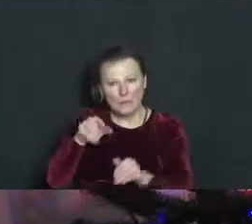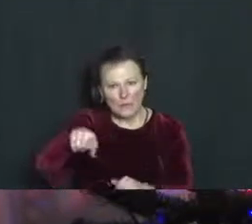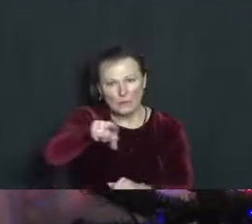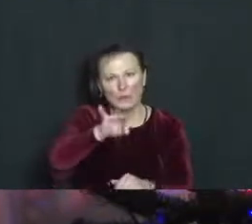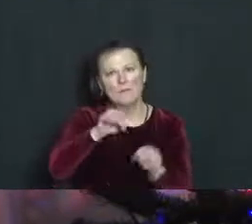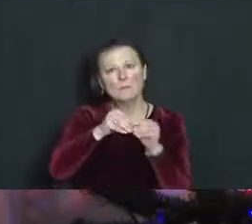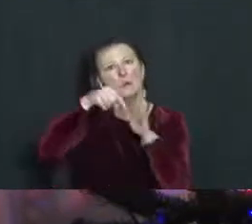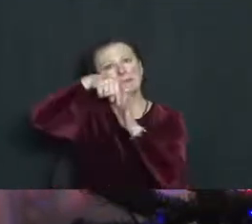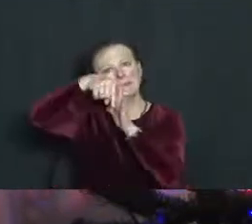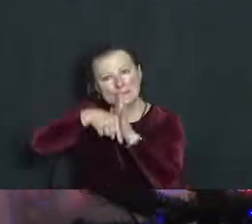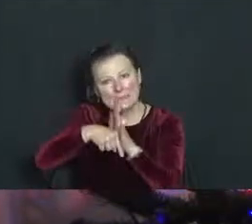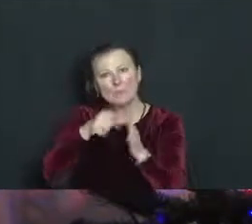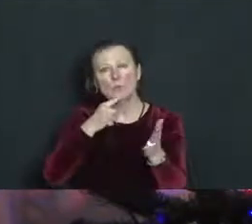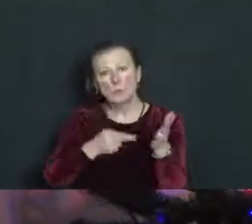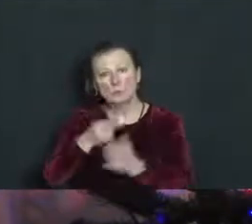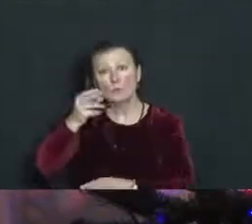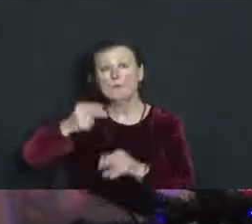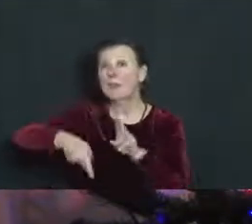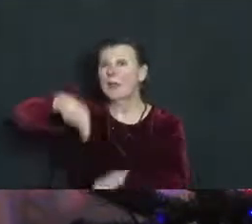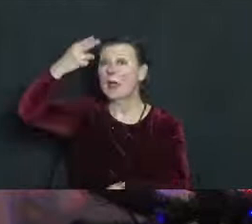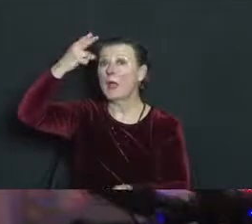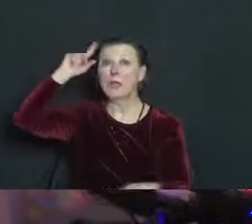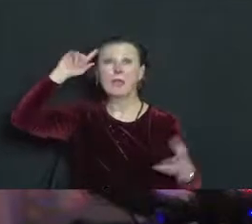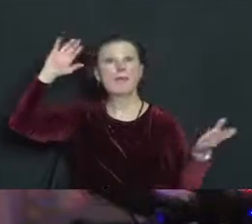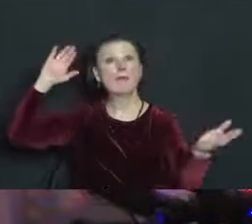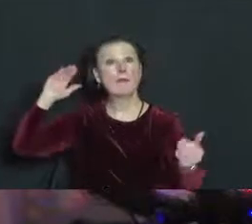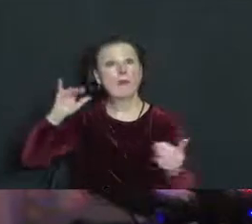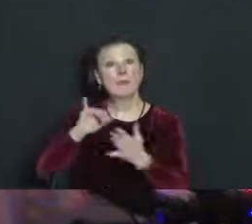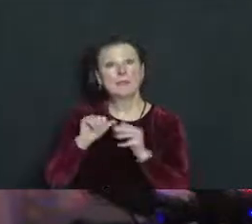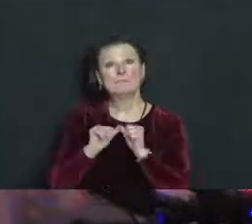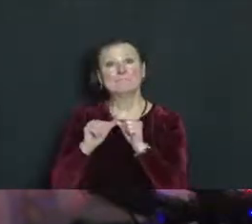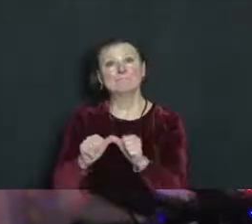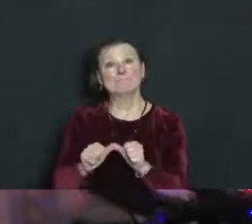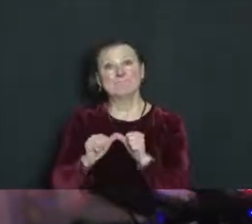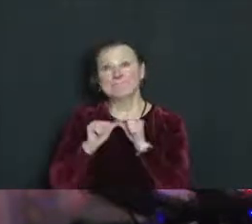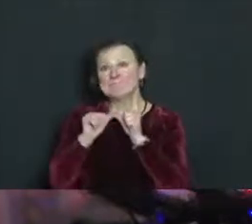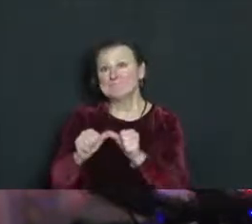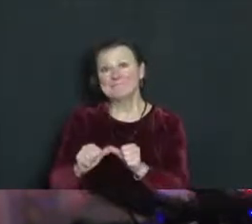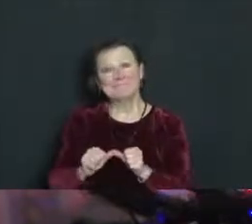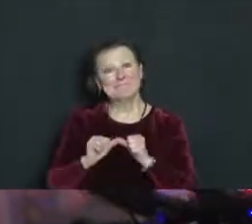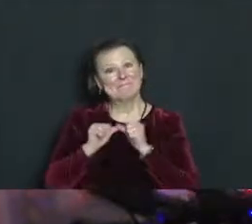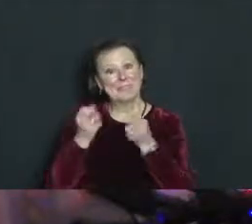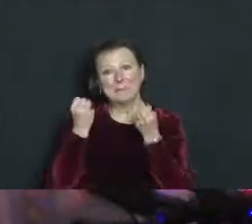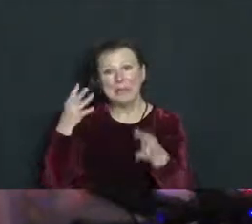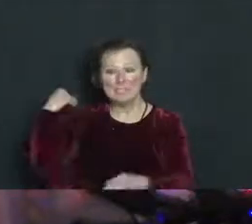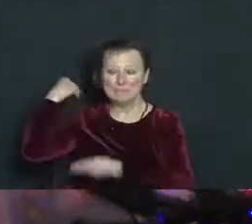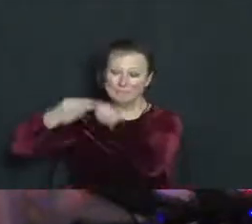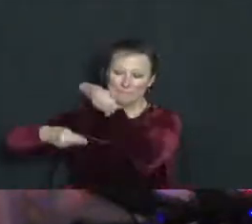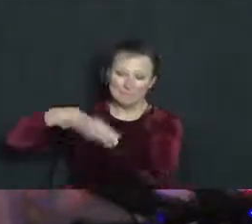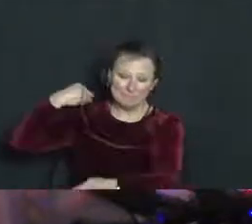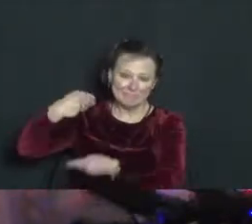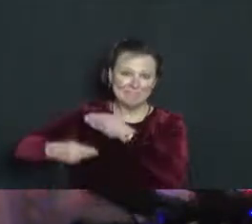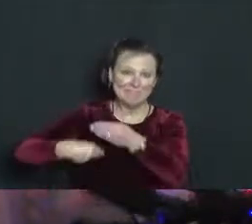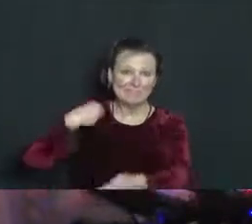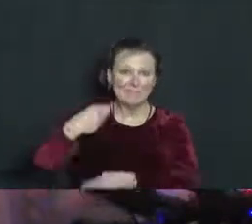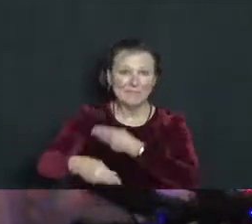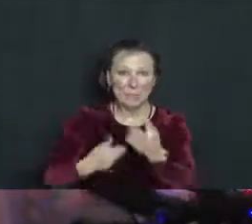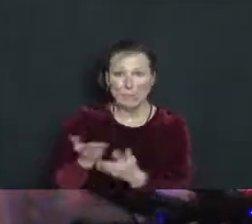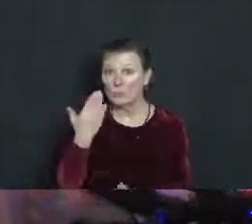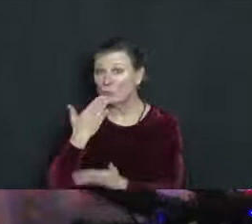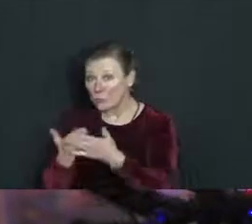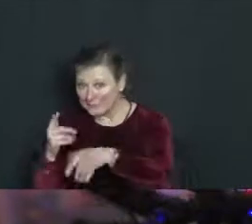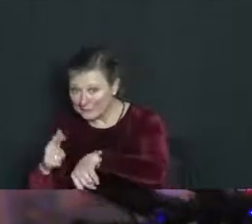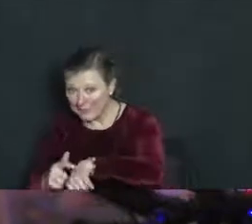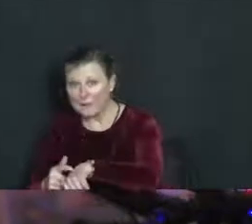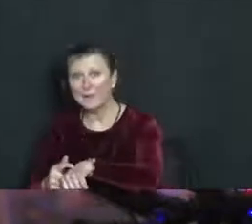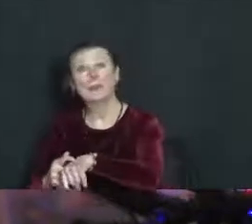deeper truths and higher hopes that have sustained so many generations through good